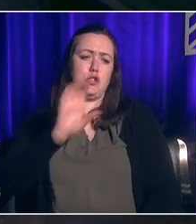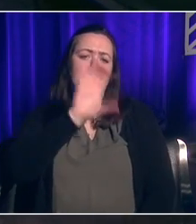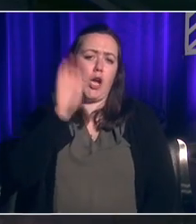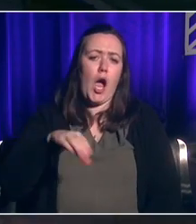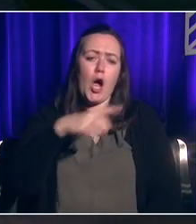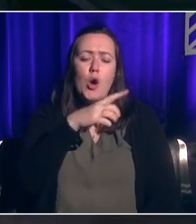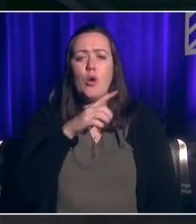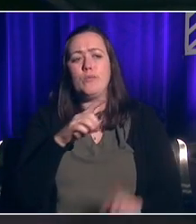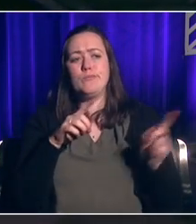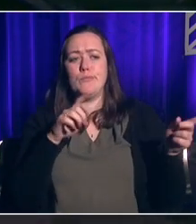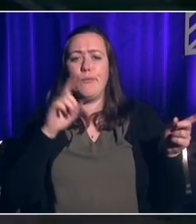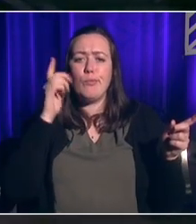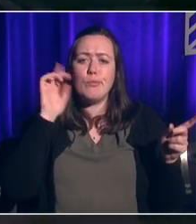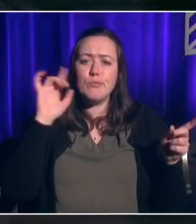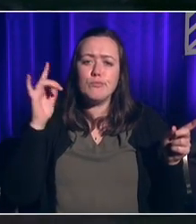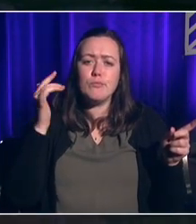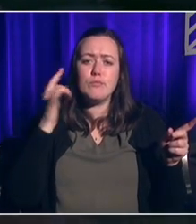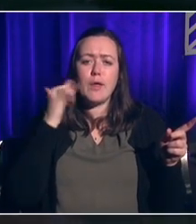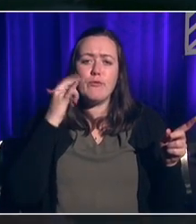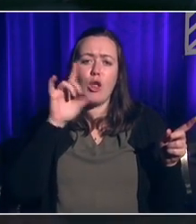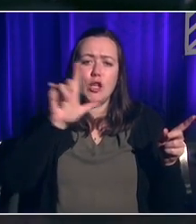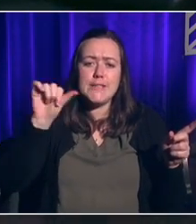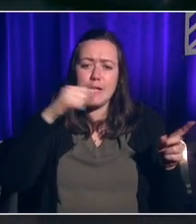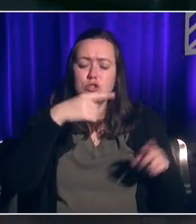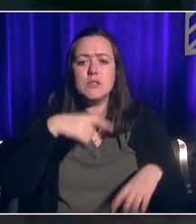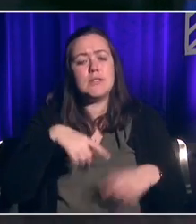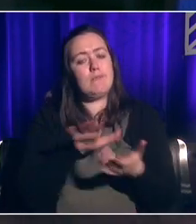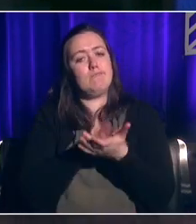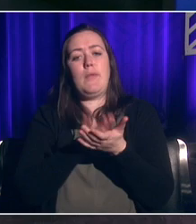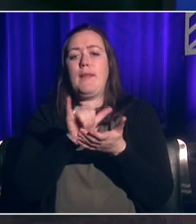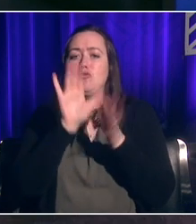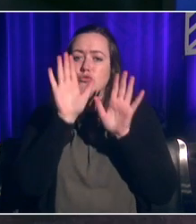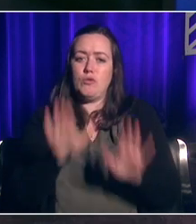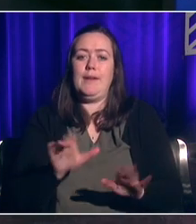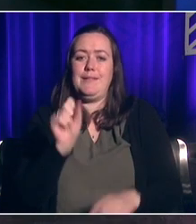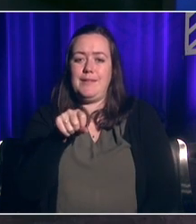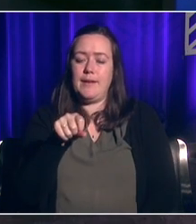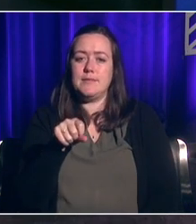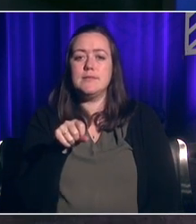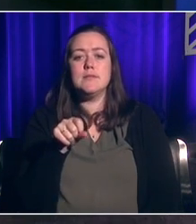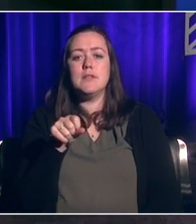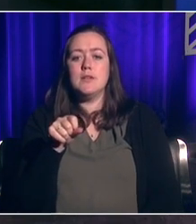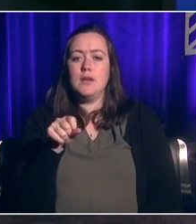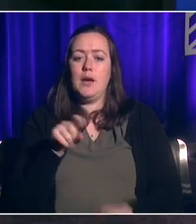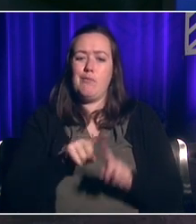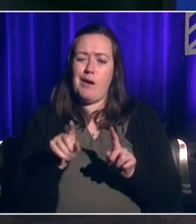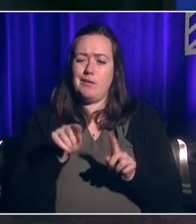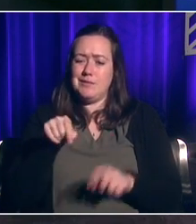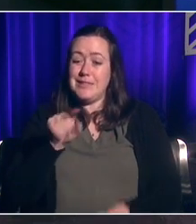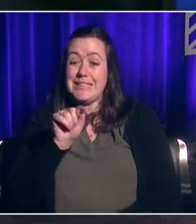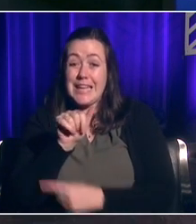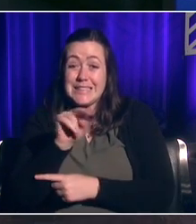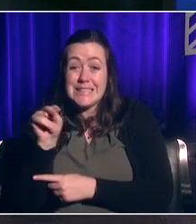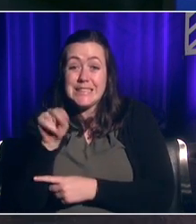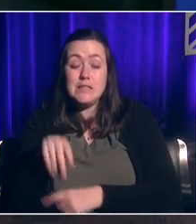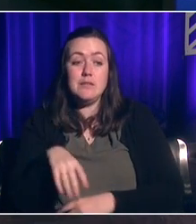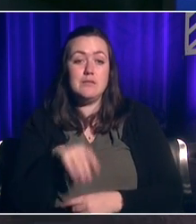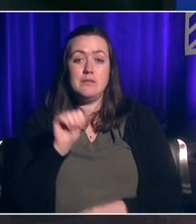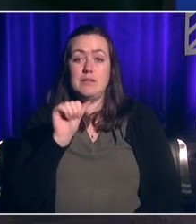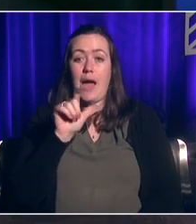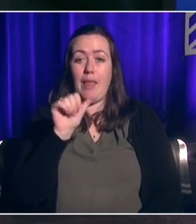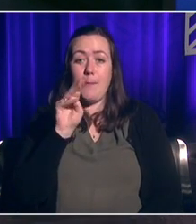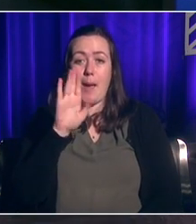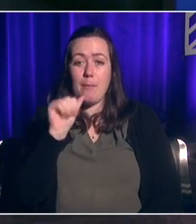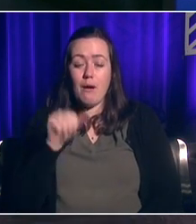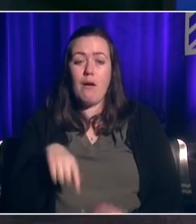Los Angeles and New York, and I applaud those efforts. But the bravery to march in Tennessee, Alabama, and